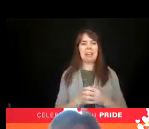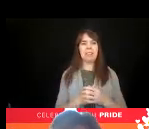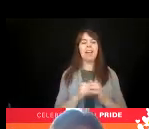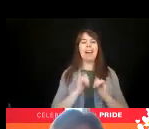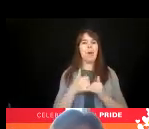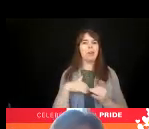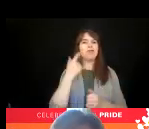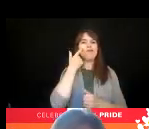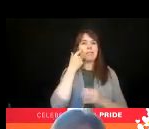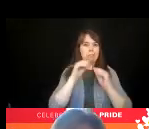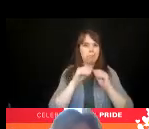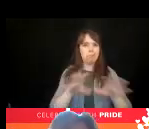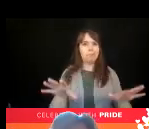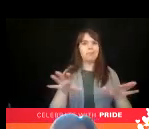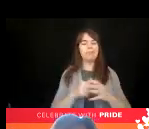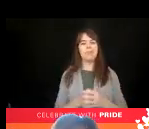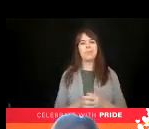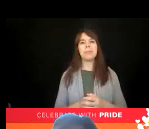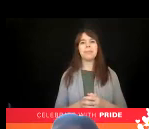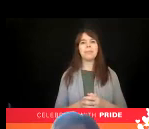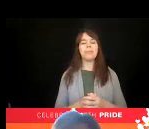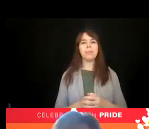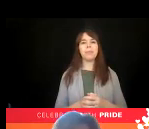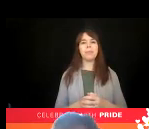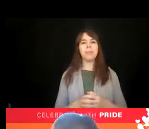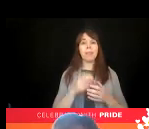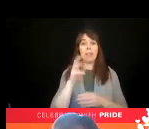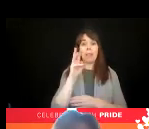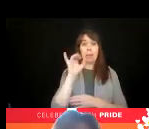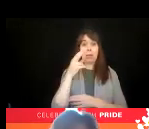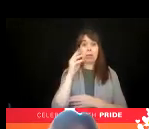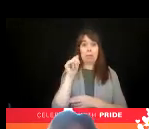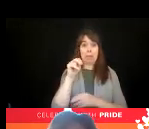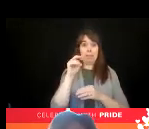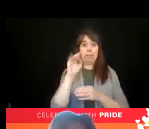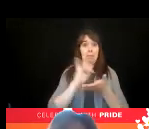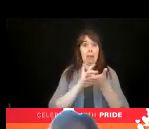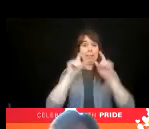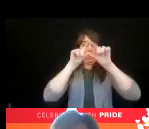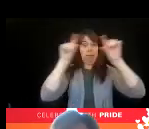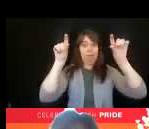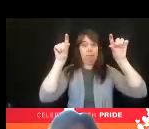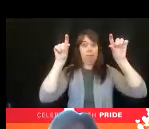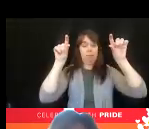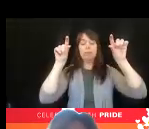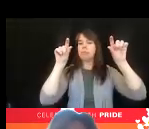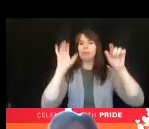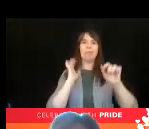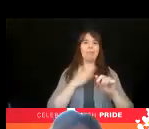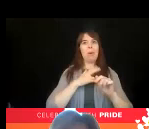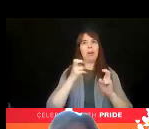recently introduced to the organization. So Michigan Medicine, again, still at the top, still our master